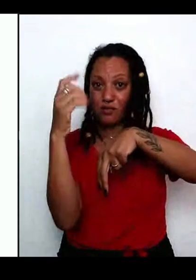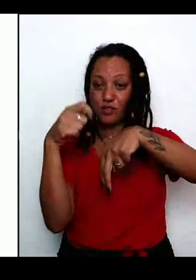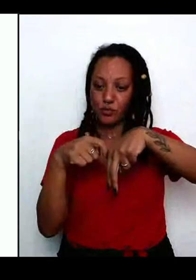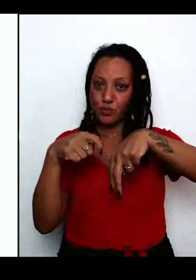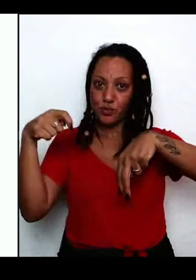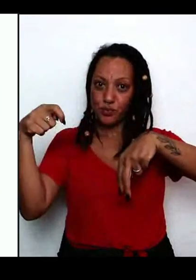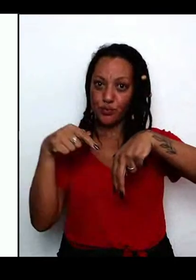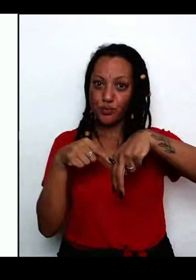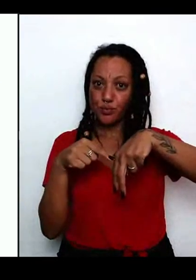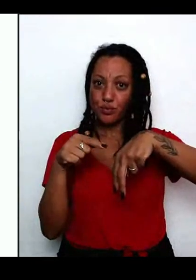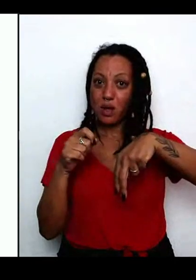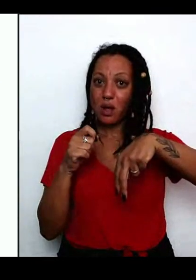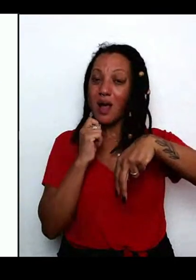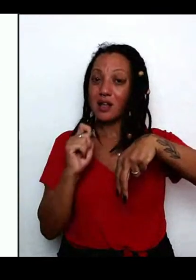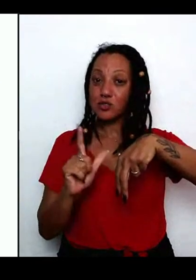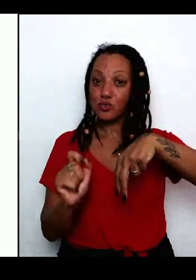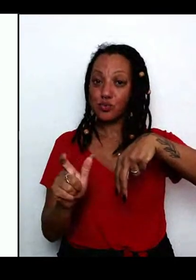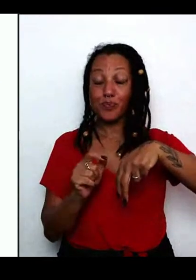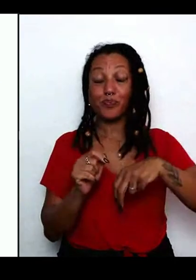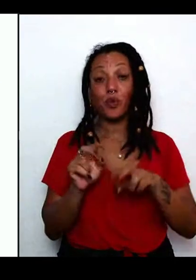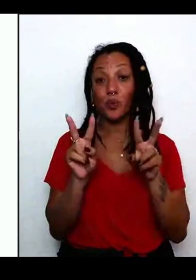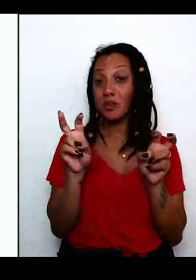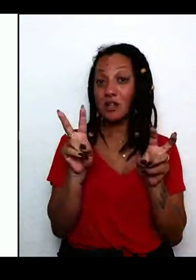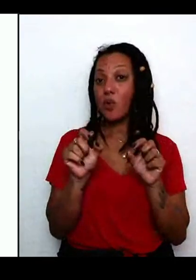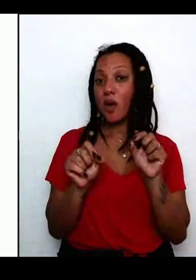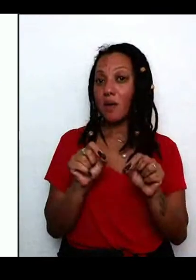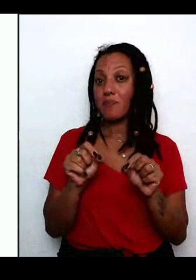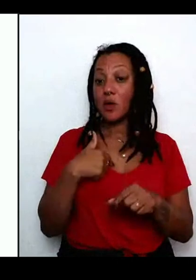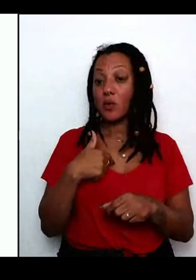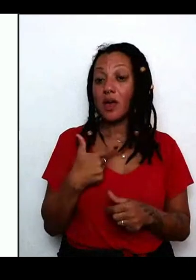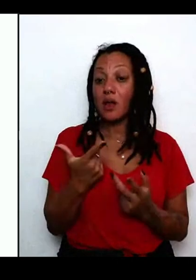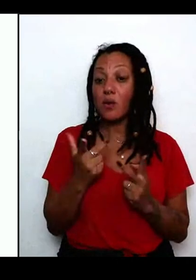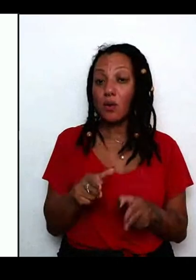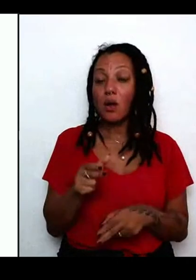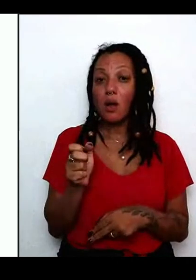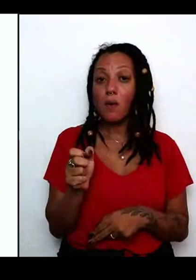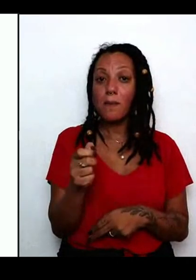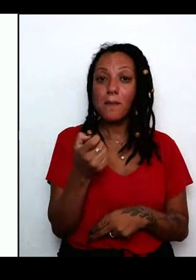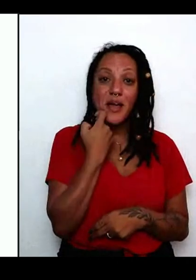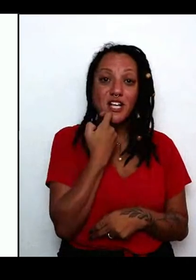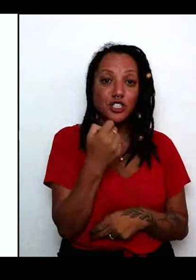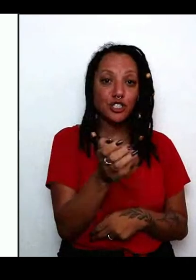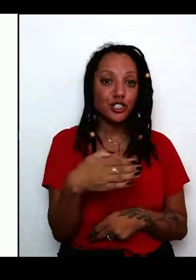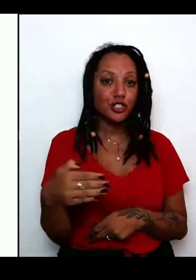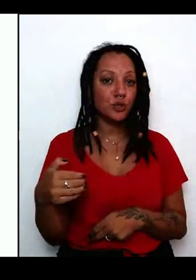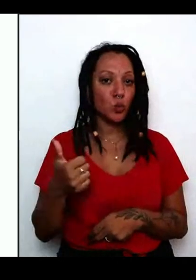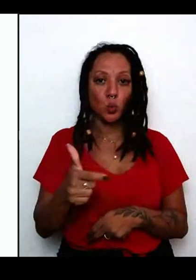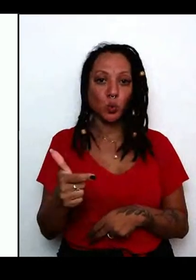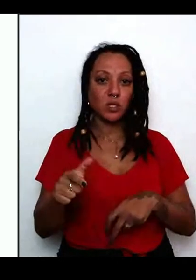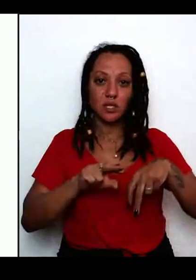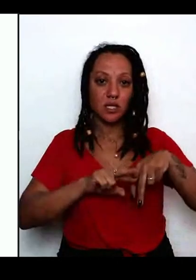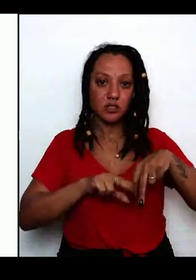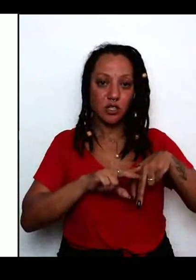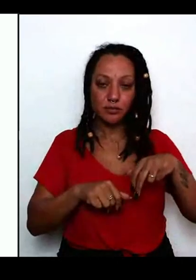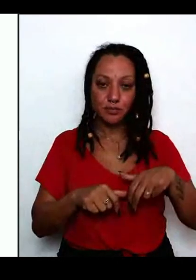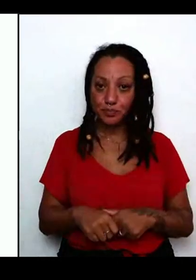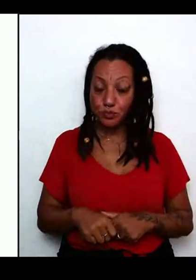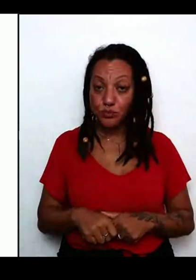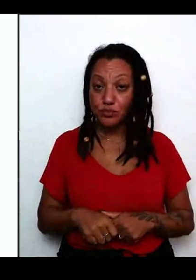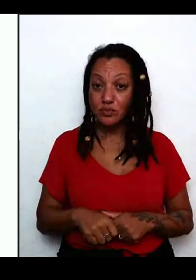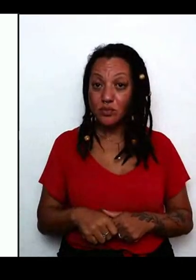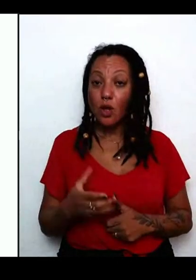to be reckoned with a shampal inner styles of men of women non-binary Waters